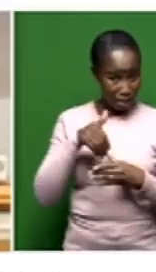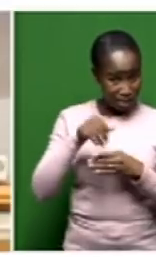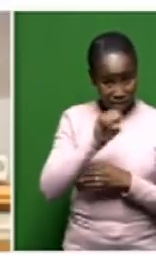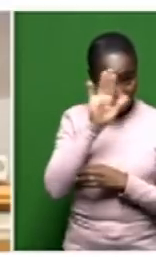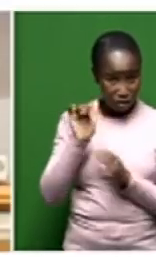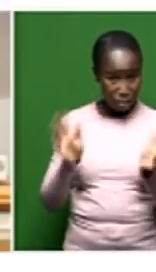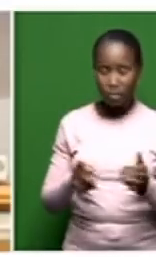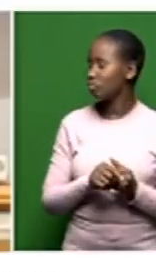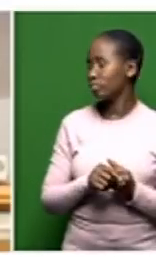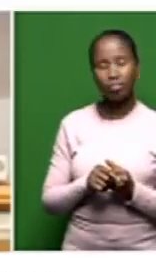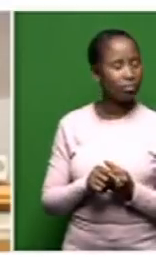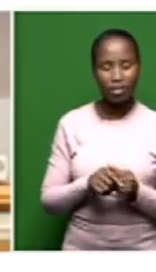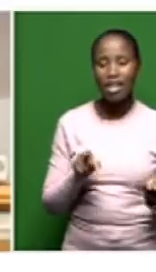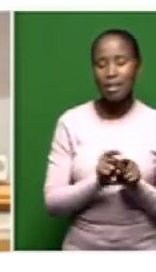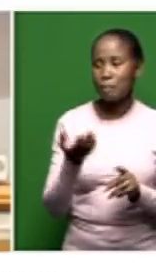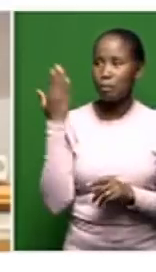mean, the 2004,